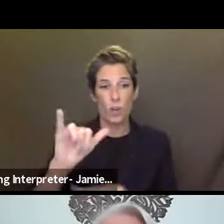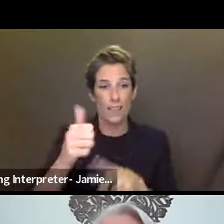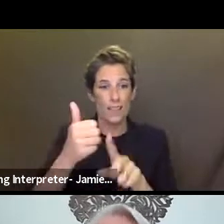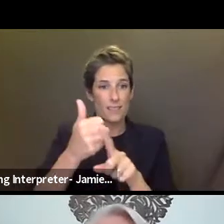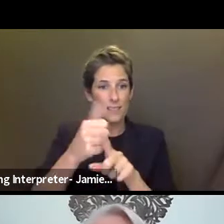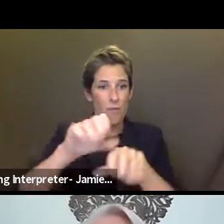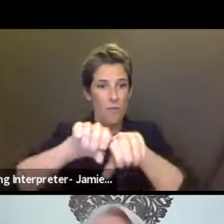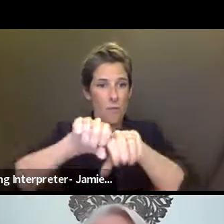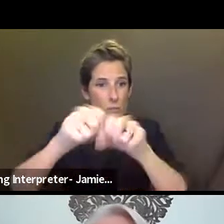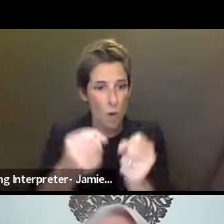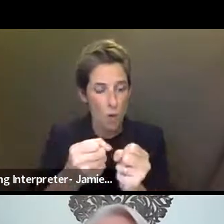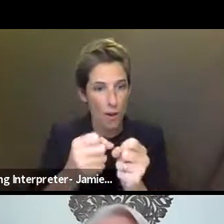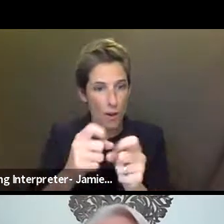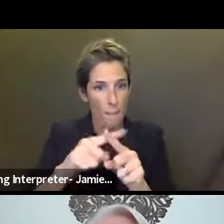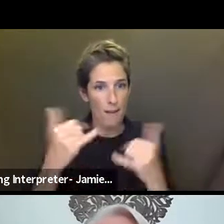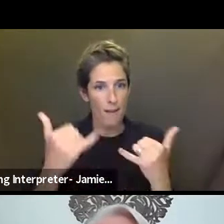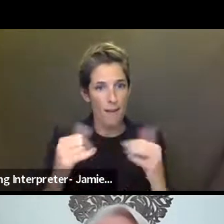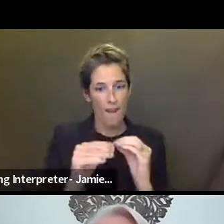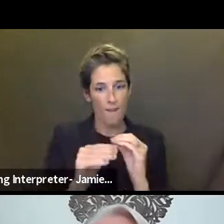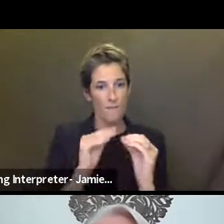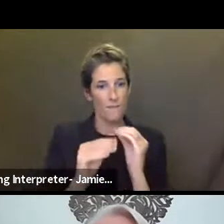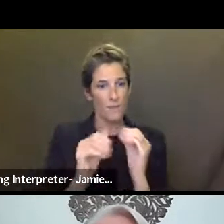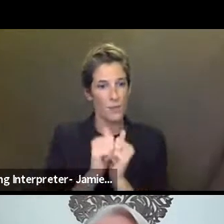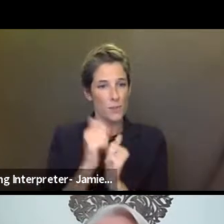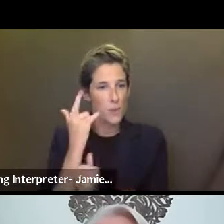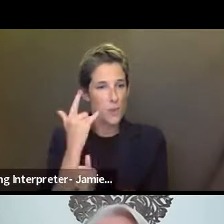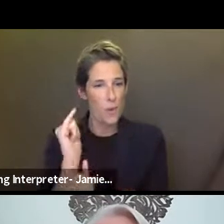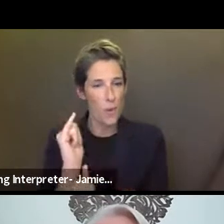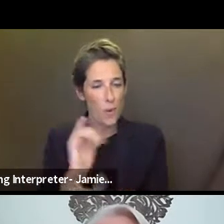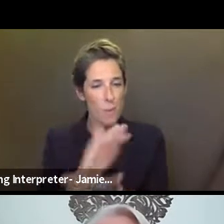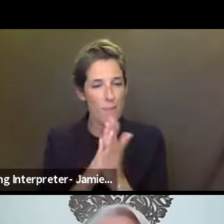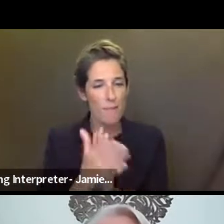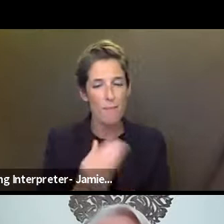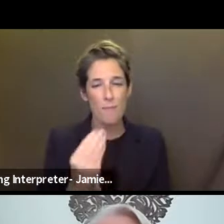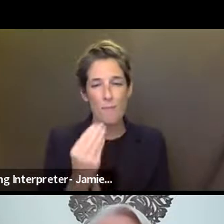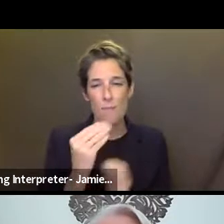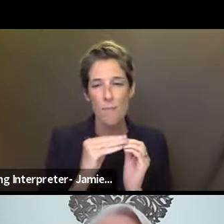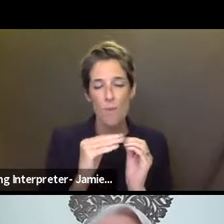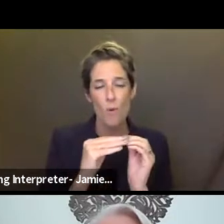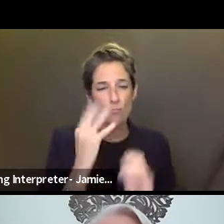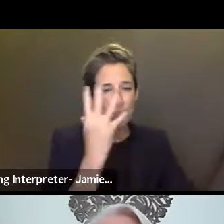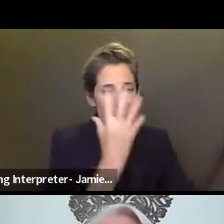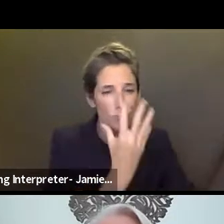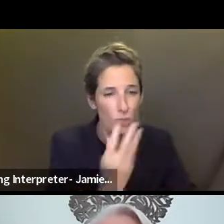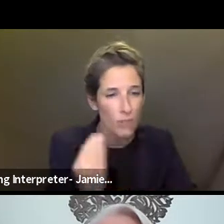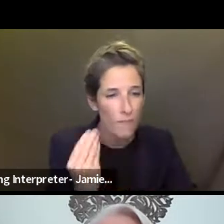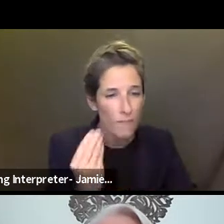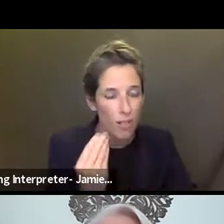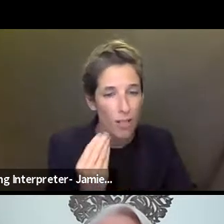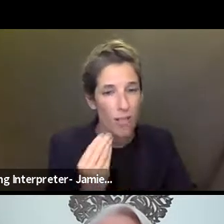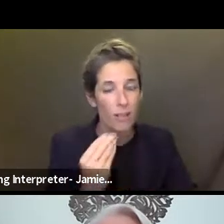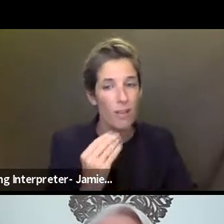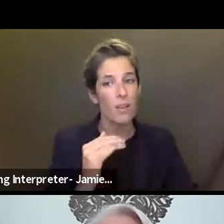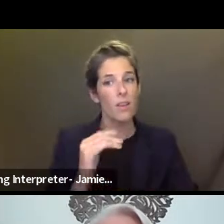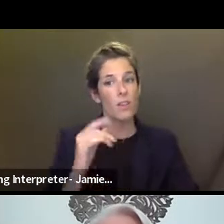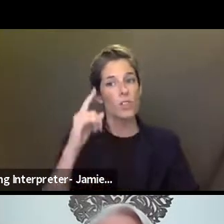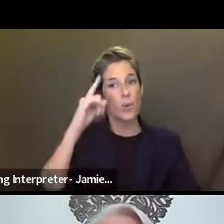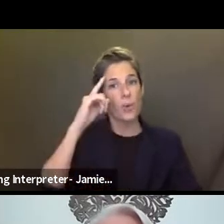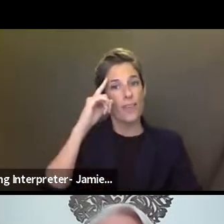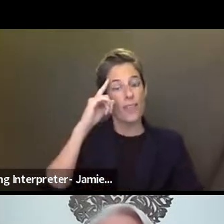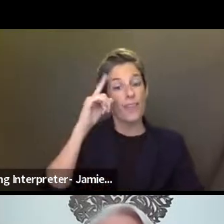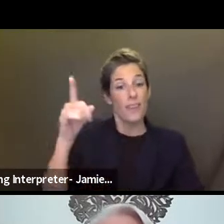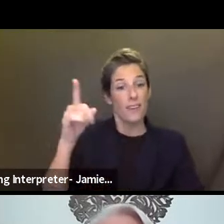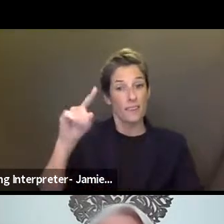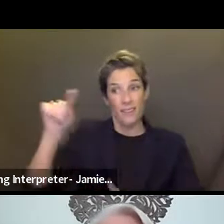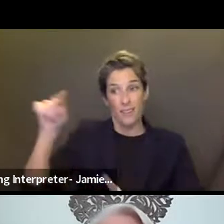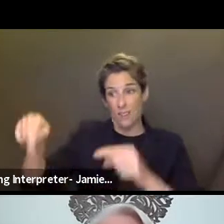beautiful than the original one. It reminds us, to go back to Prahlad's point about the frailty and